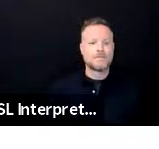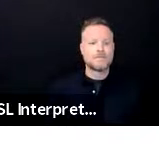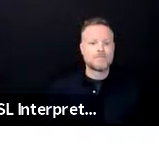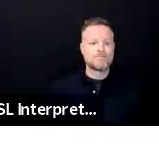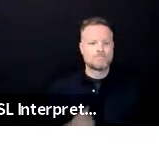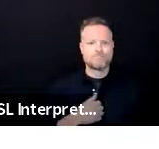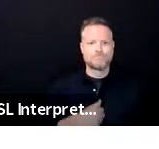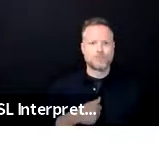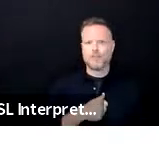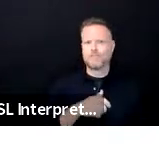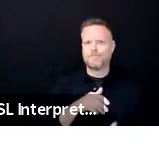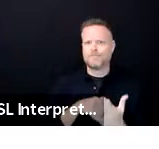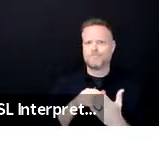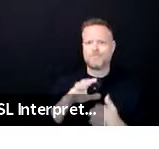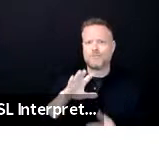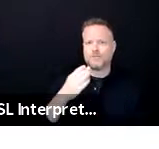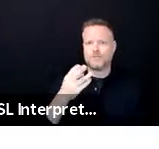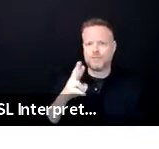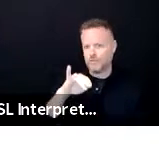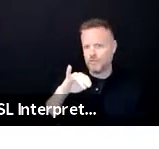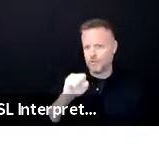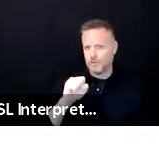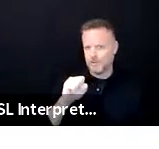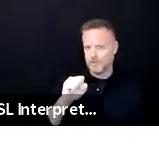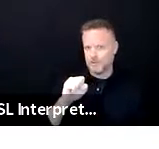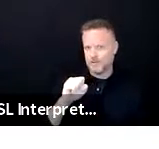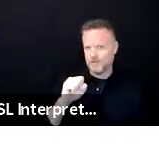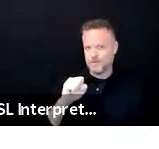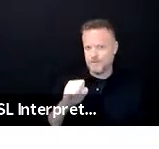Sorry if I'm repeating. Chris Howell,